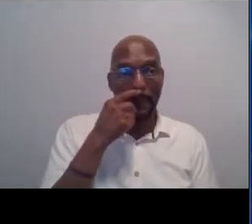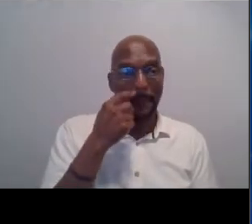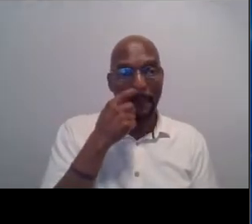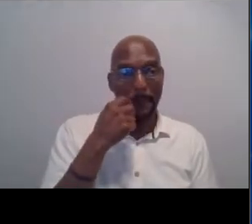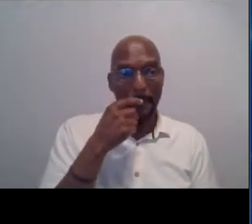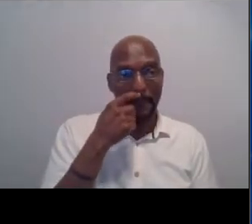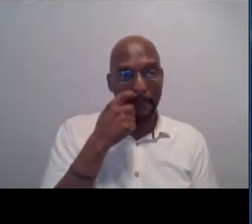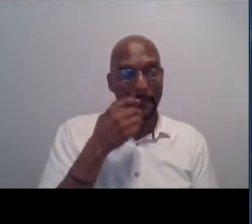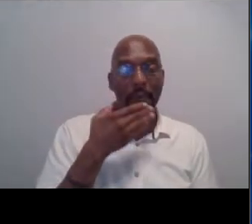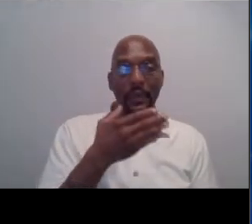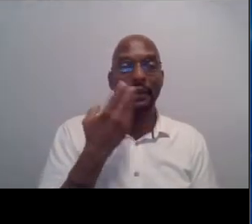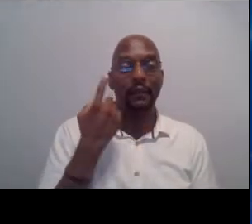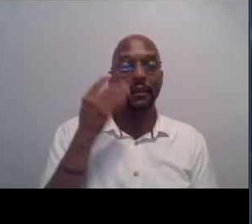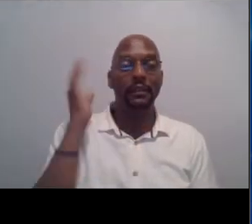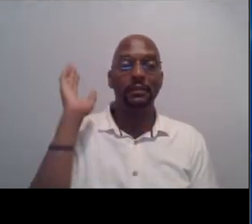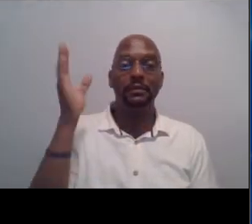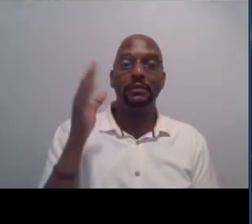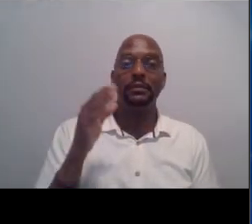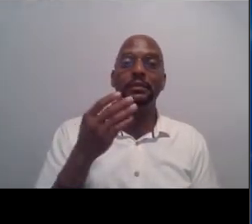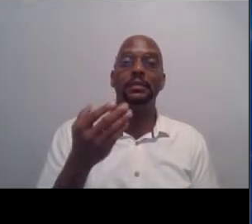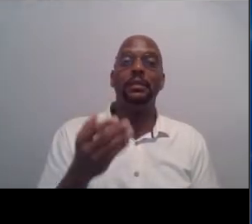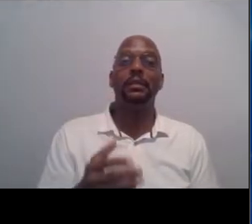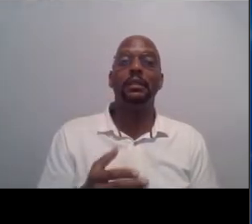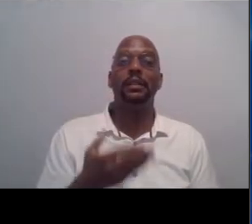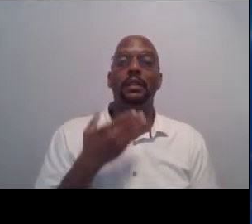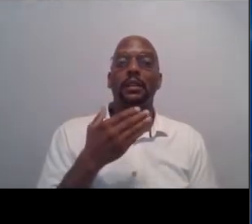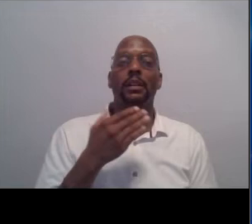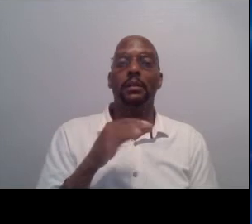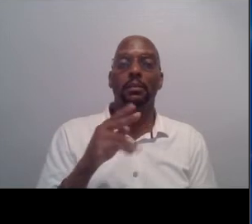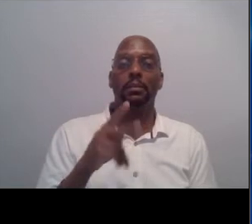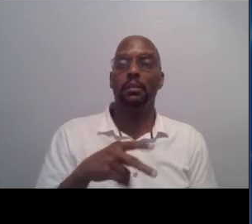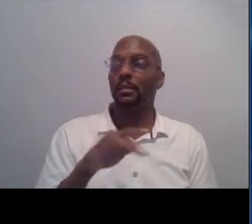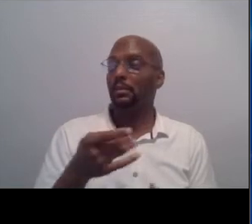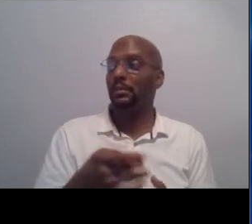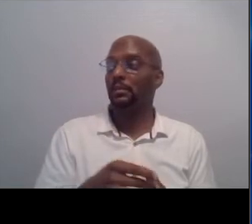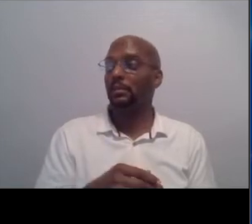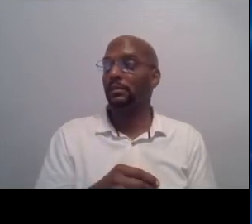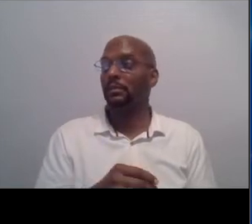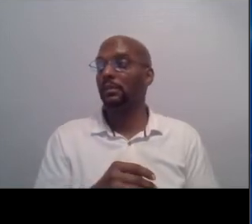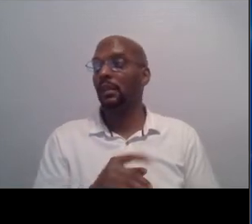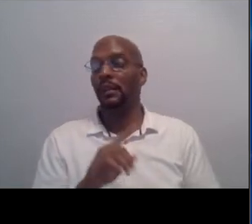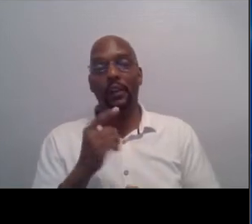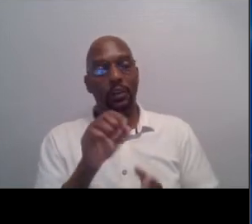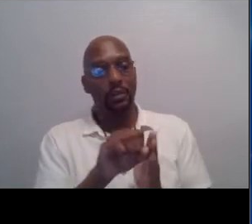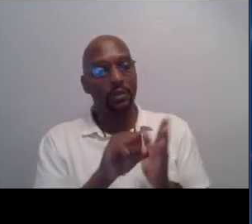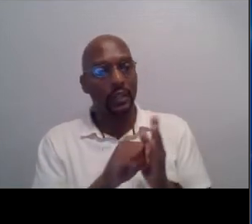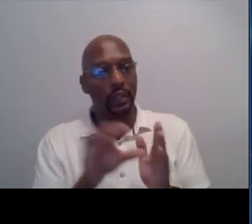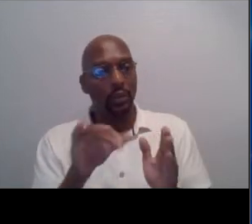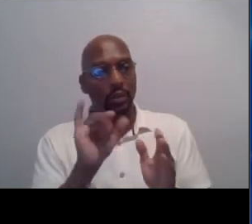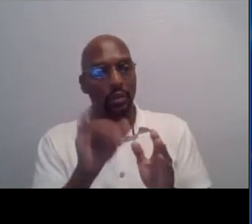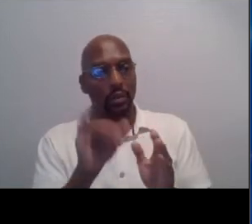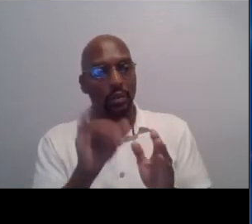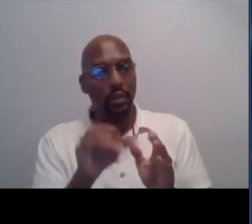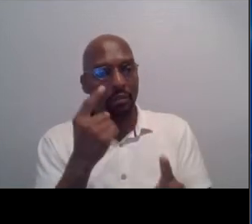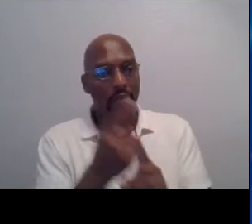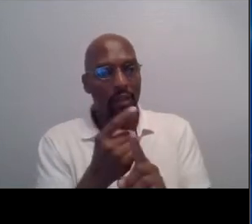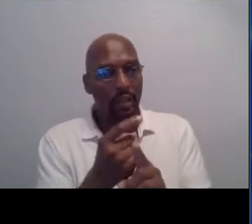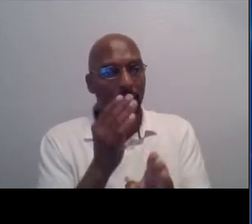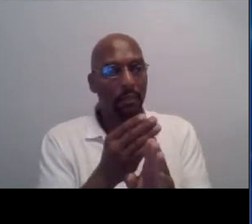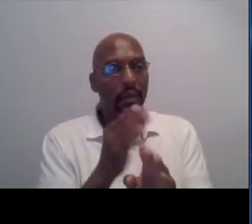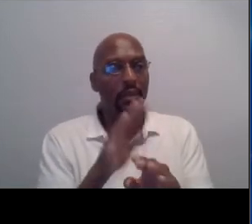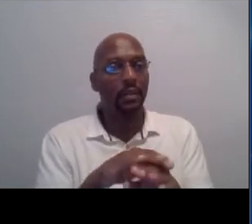for the presentation. Looks like a great project, very exciting. And I guess it's the first in the state, right, to do this bus on shoulder? Yes,